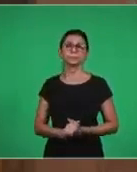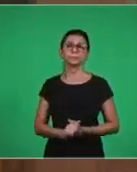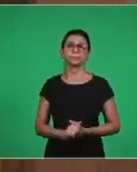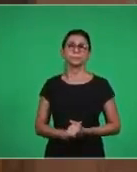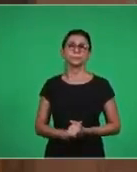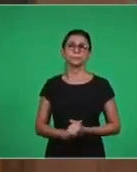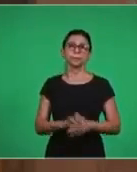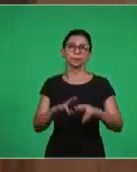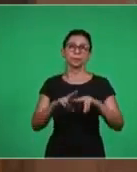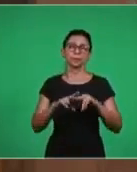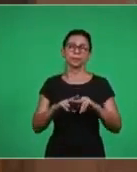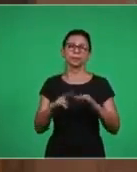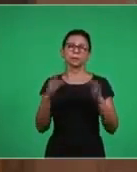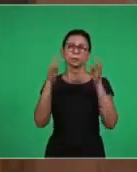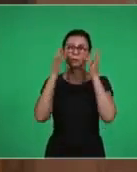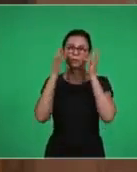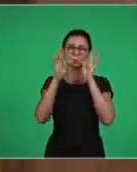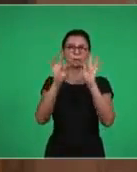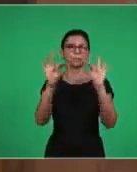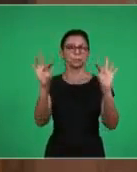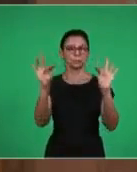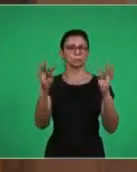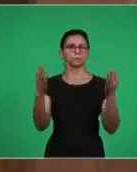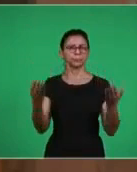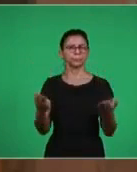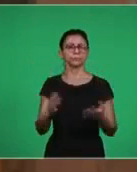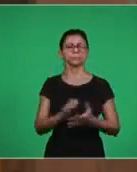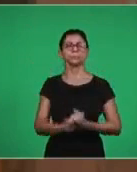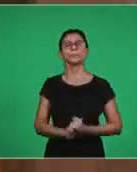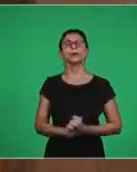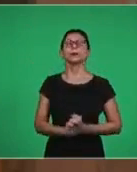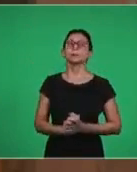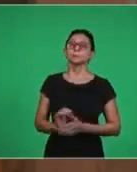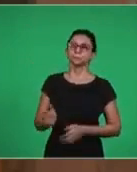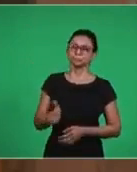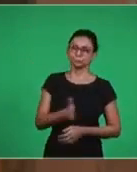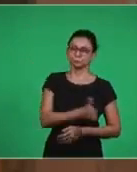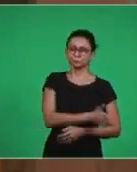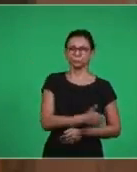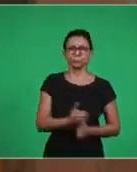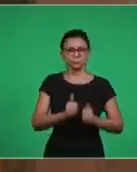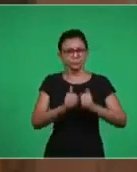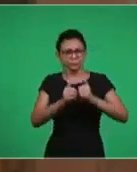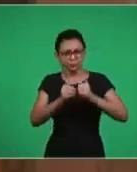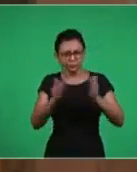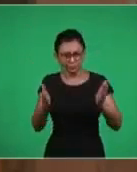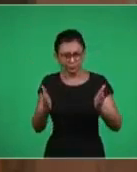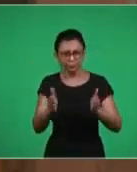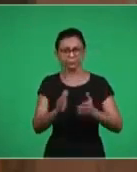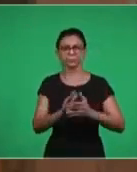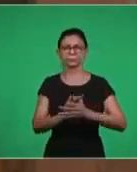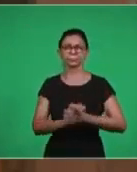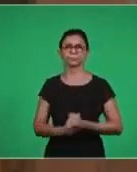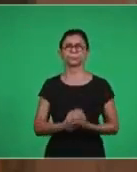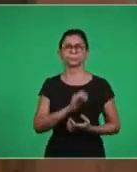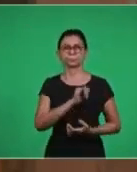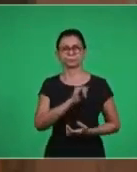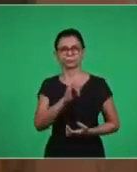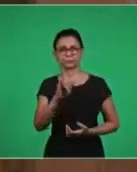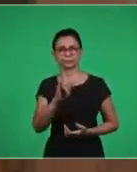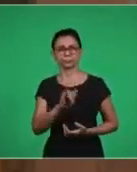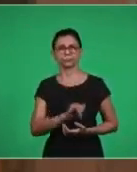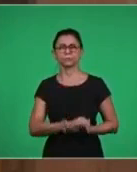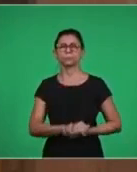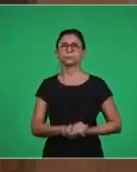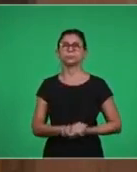living, testifying, and the way we act. And just to begin here, I want to say the